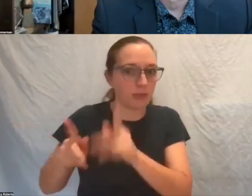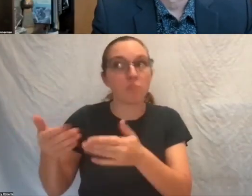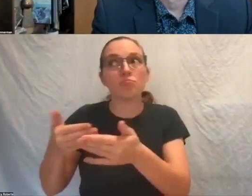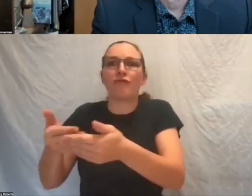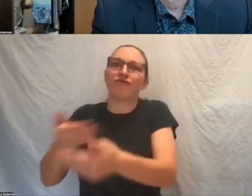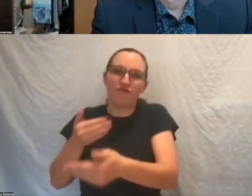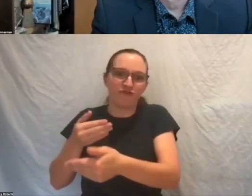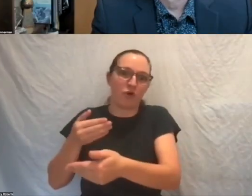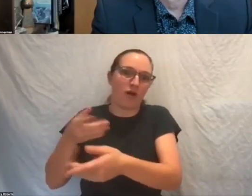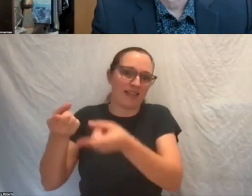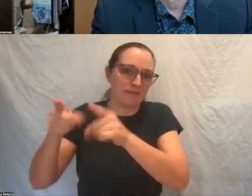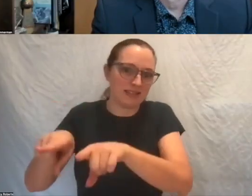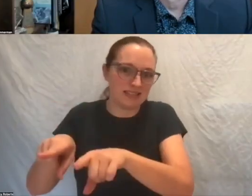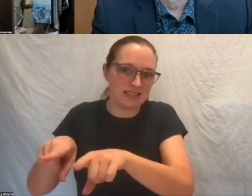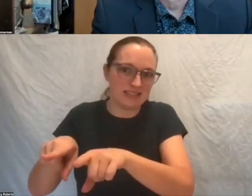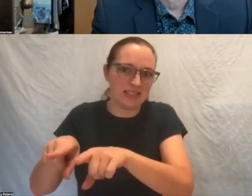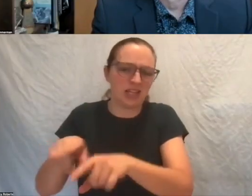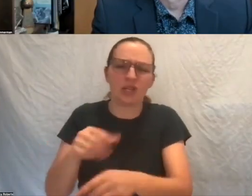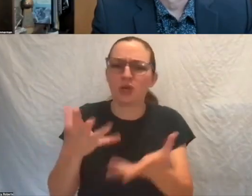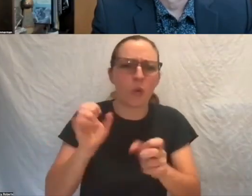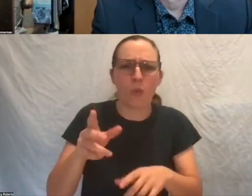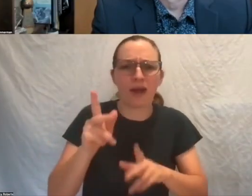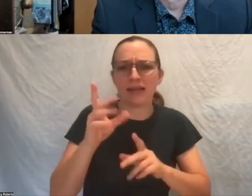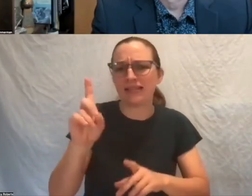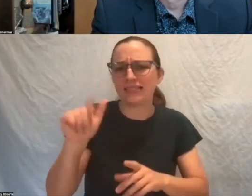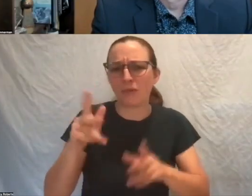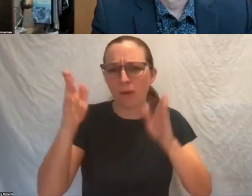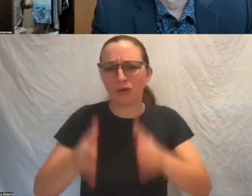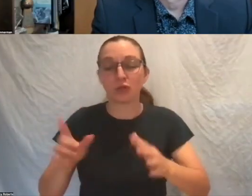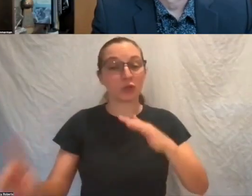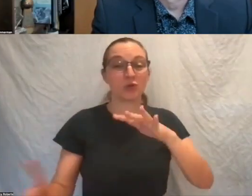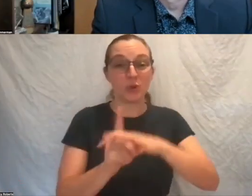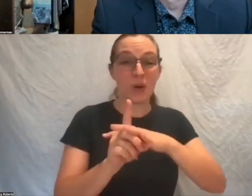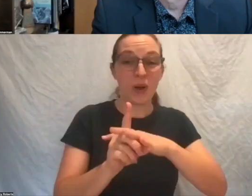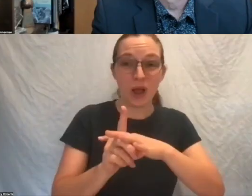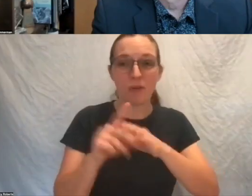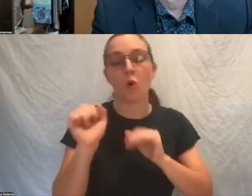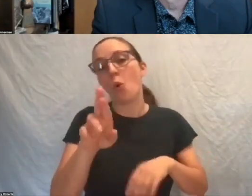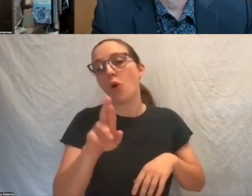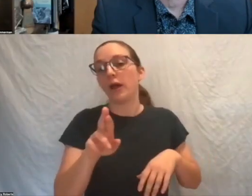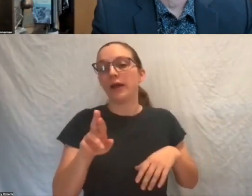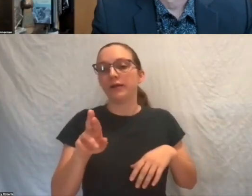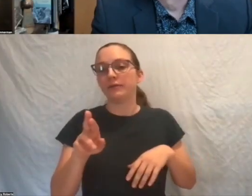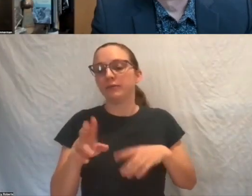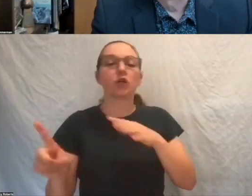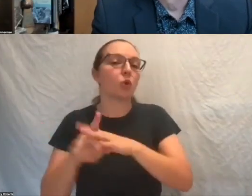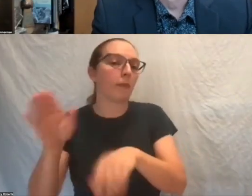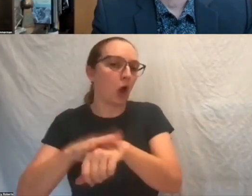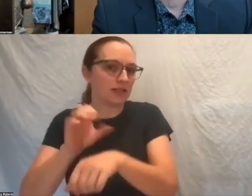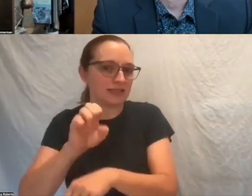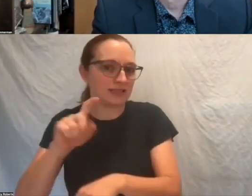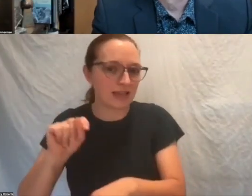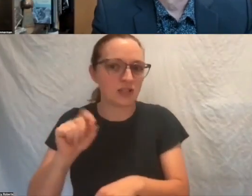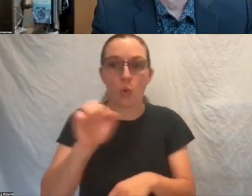beforehand, rather than a disabled person showing up on set one day or showing up to an audition and them ending up